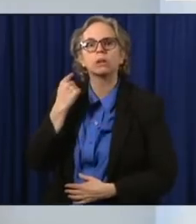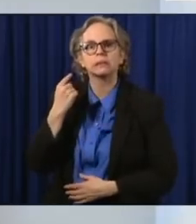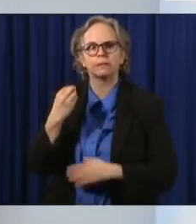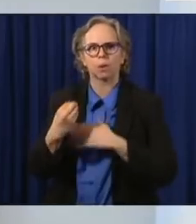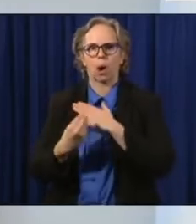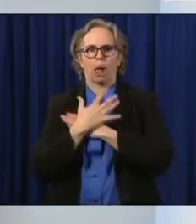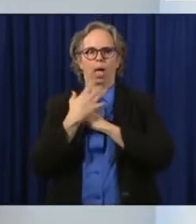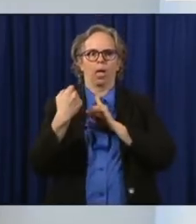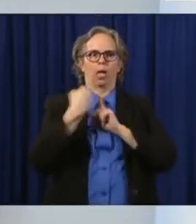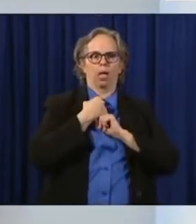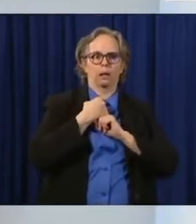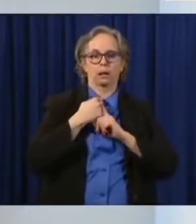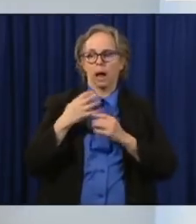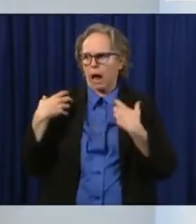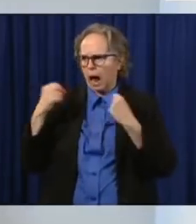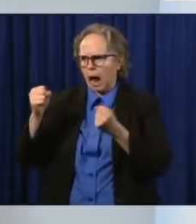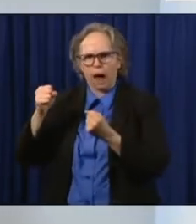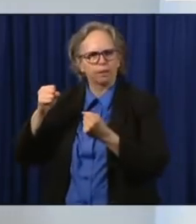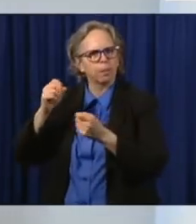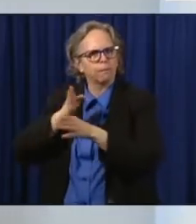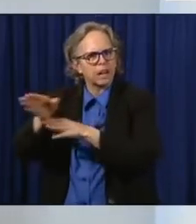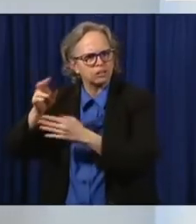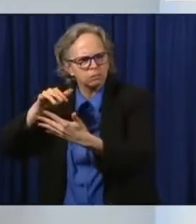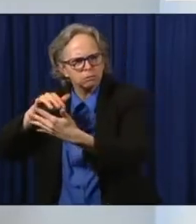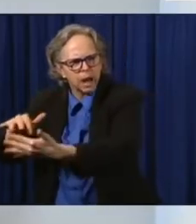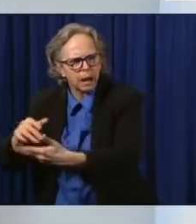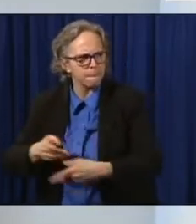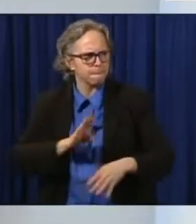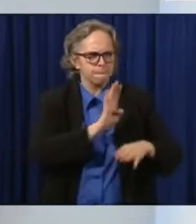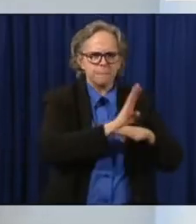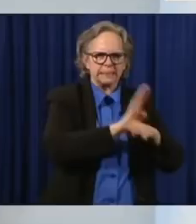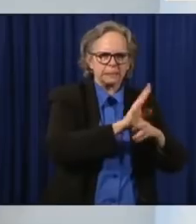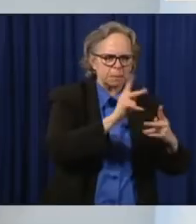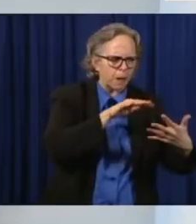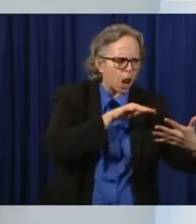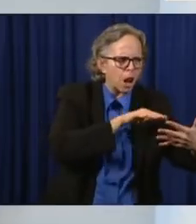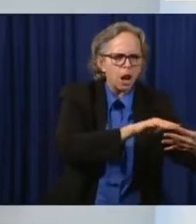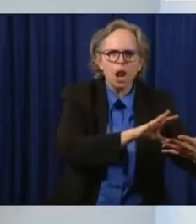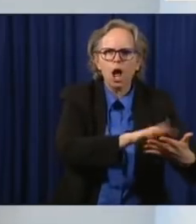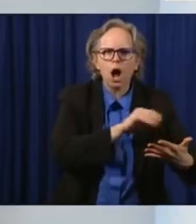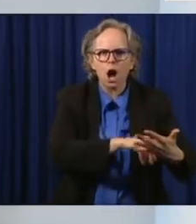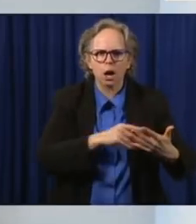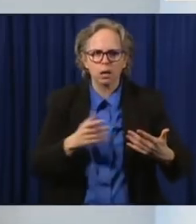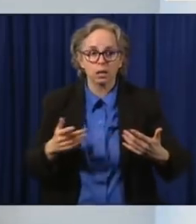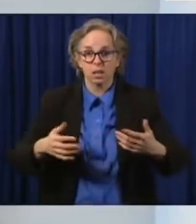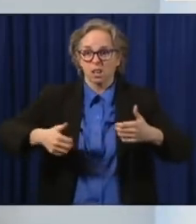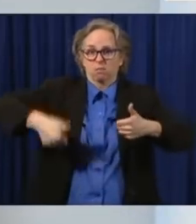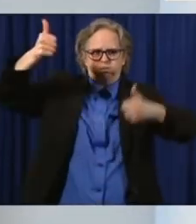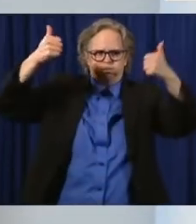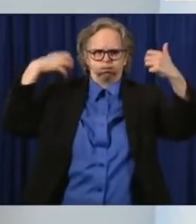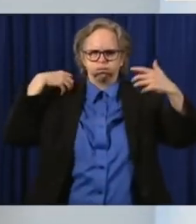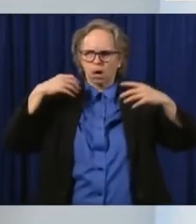more, businesses have learned more, public officials have learned more, and nobody has all the